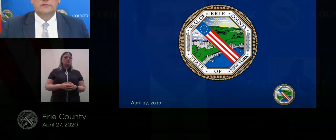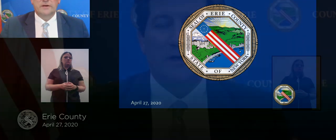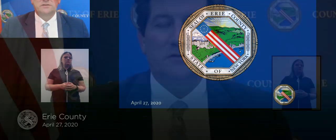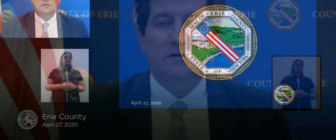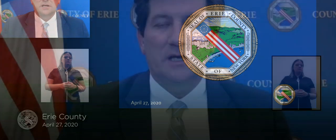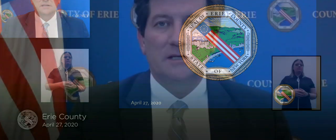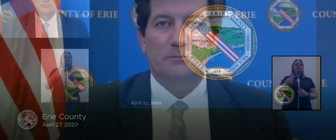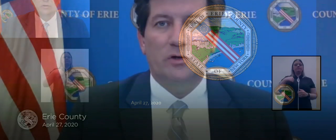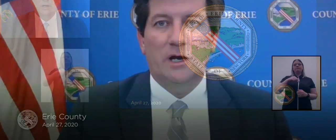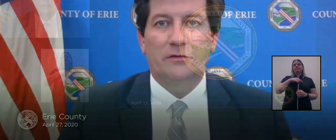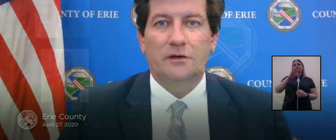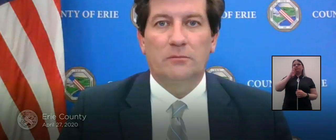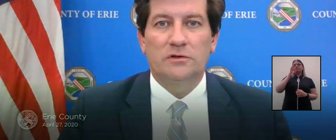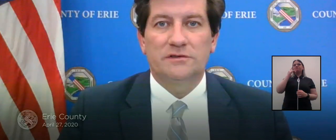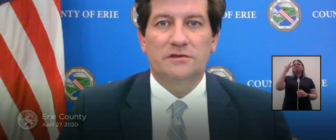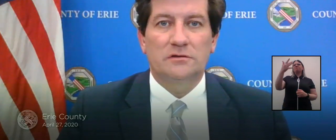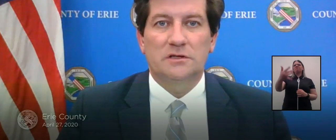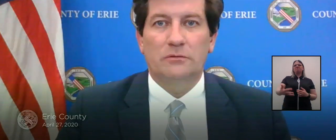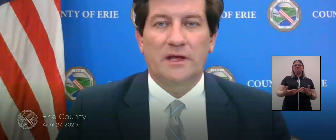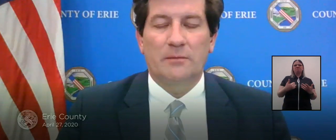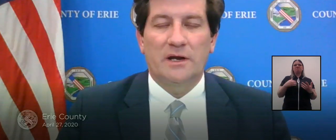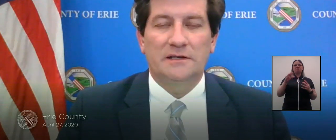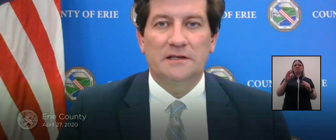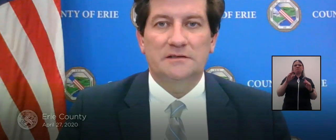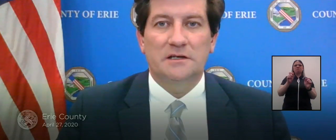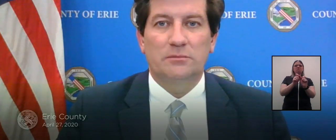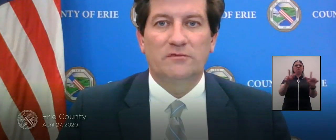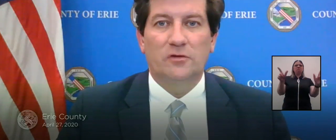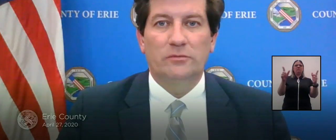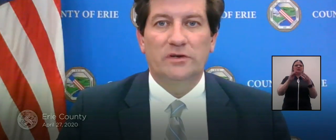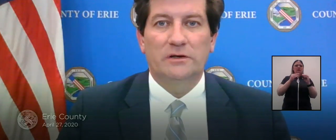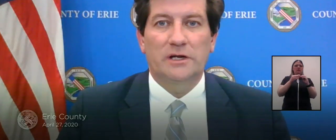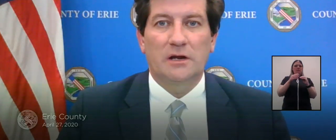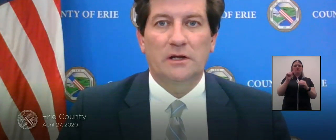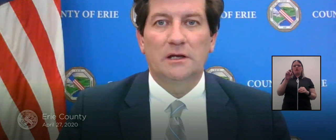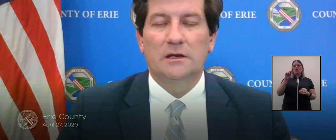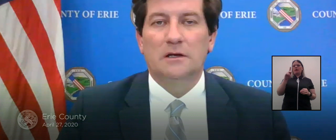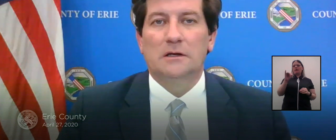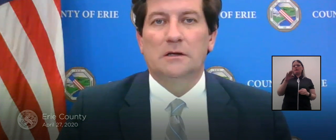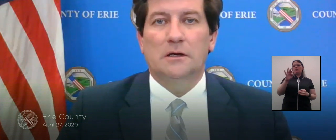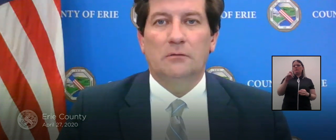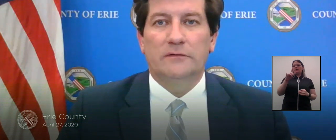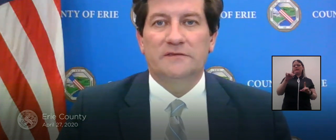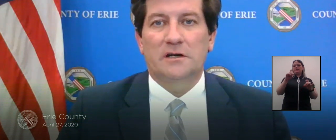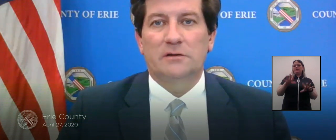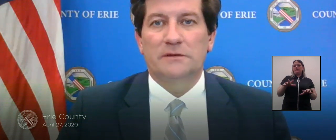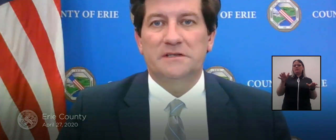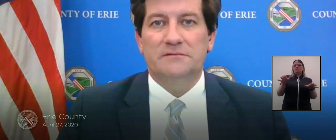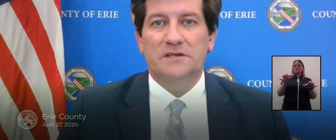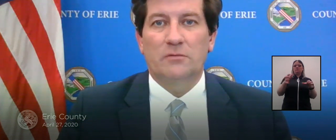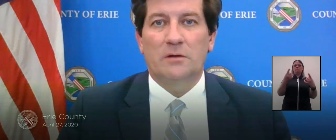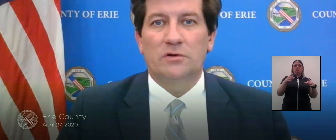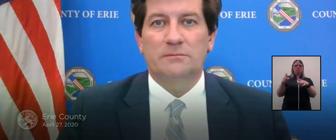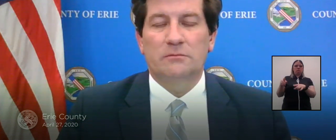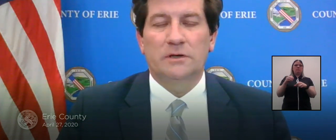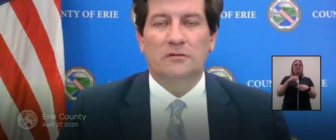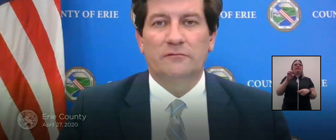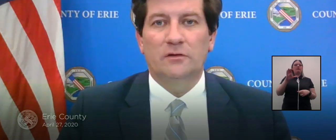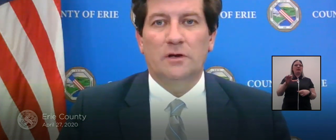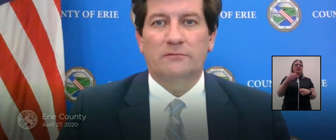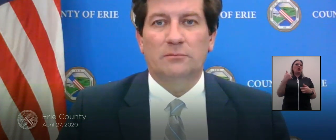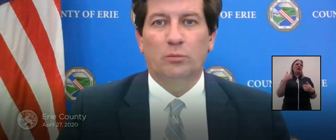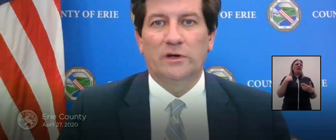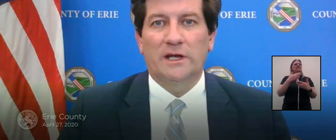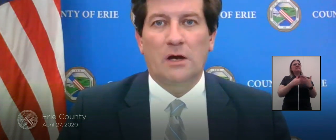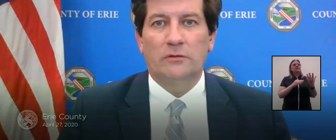We would eventually, yes, put out the numbers associated with antibody tests that are performed in Erie County. We've started to receive some numbers, but we don't